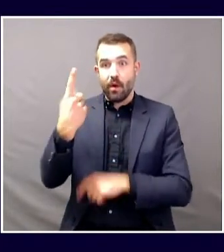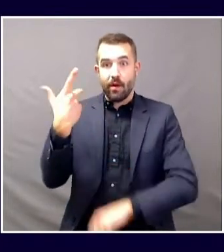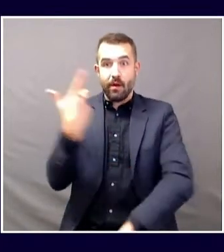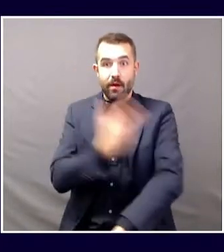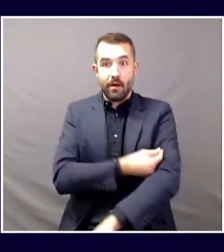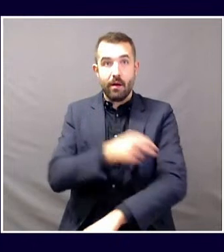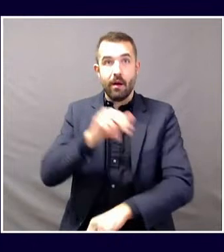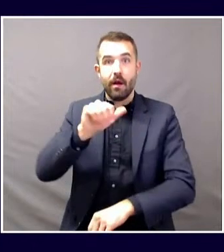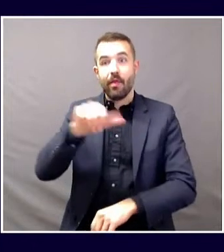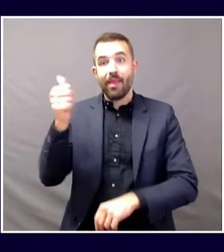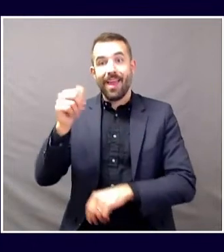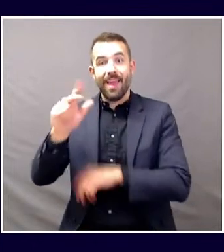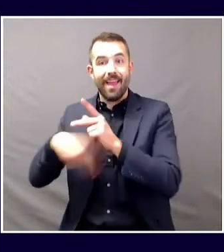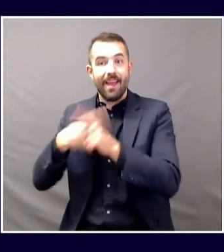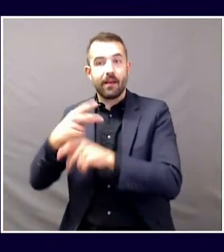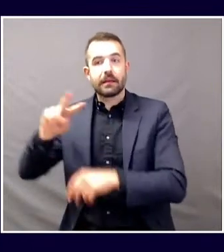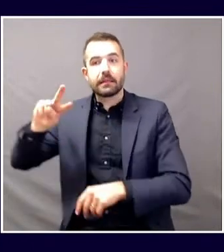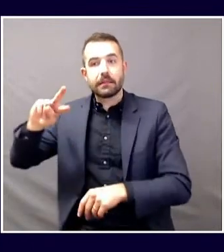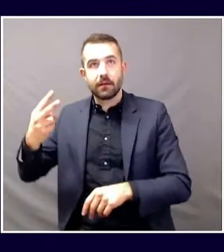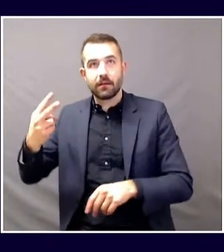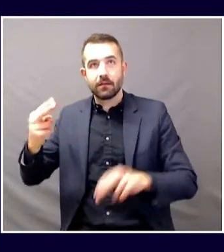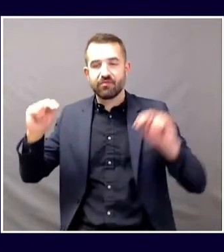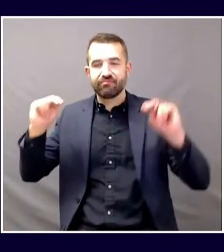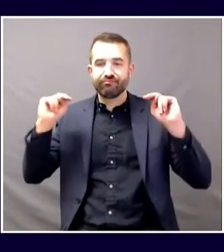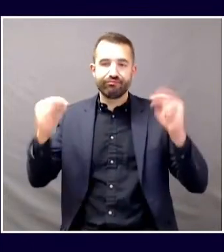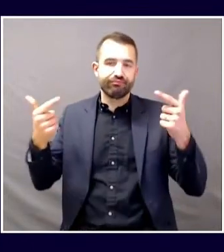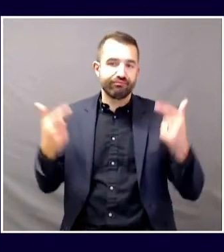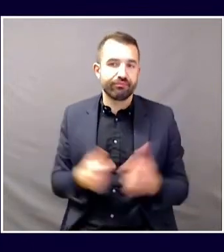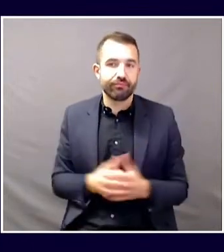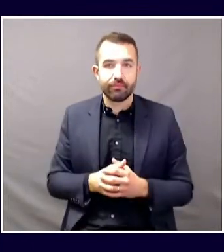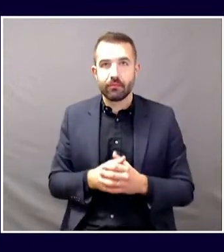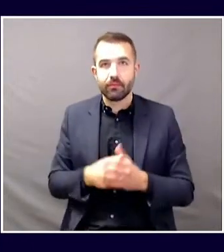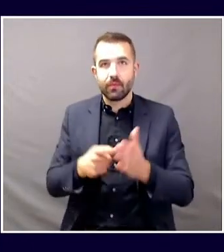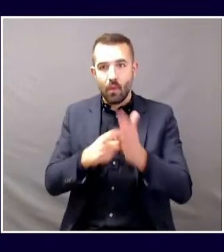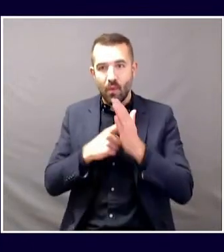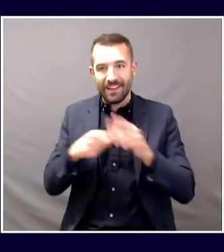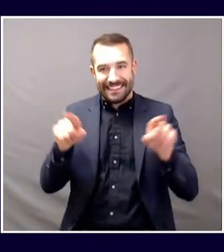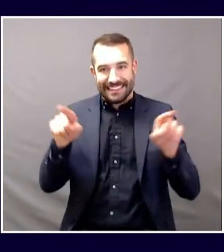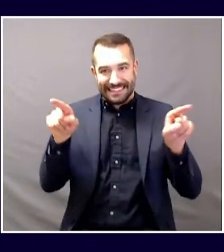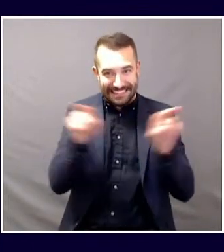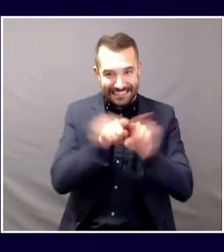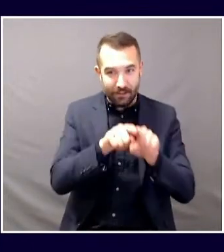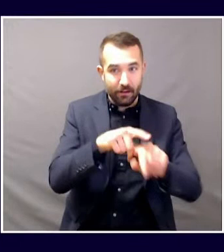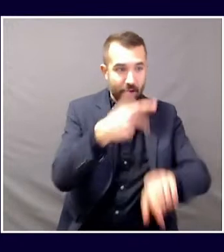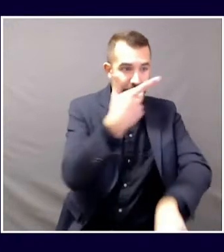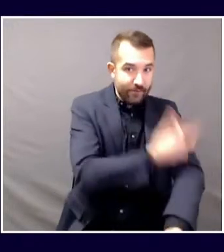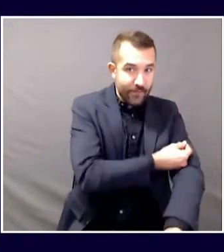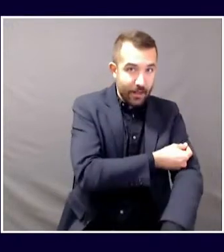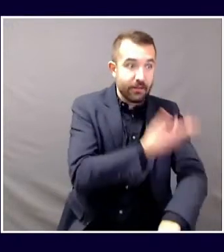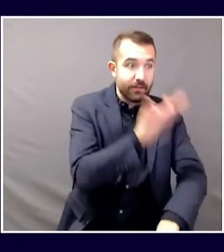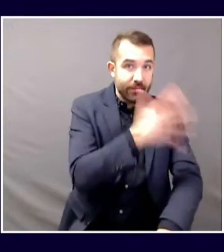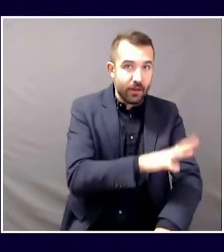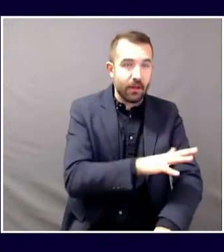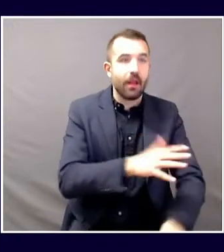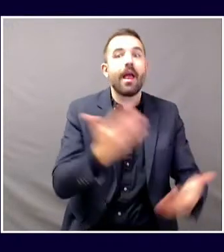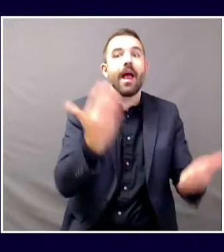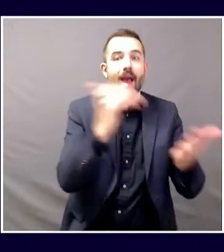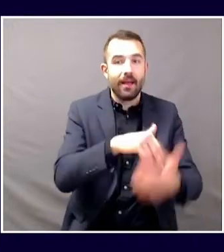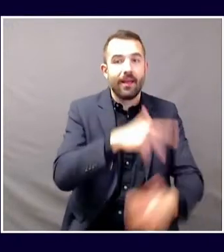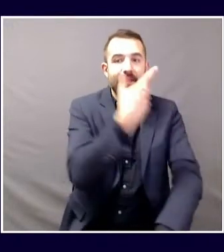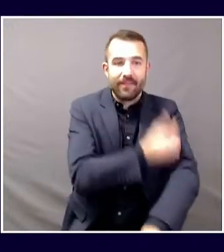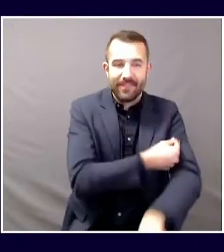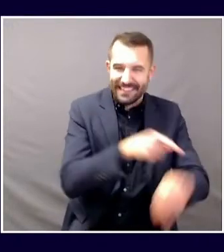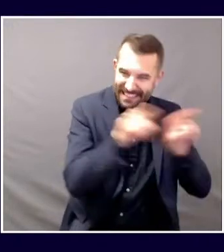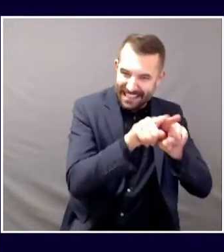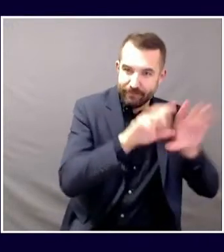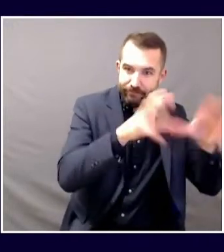that will work. At least based on everything we've seen in the data, both the first and the second dose need